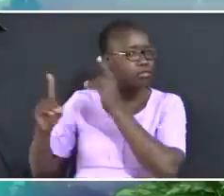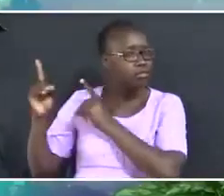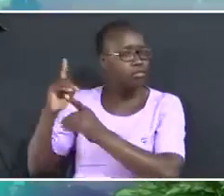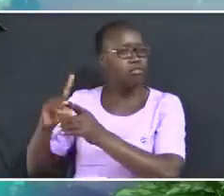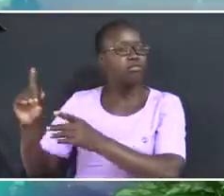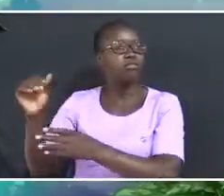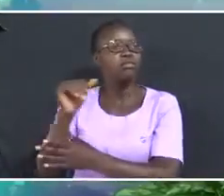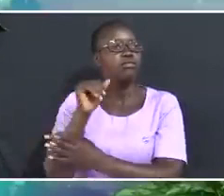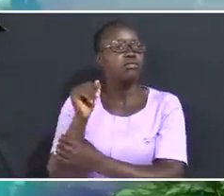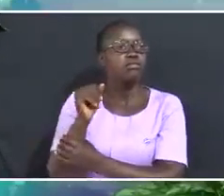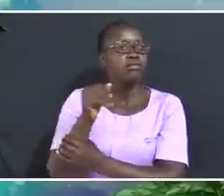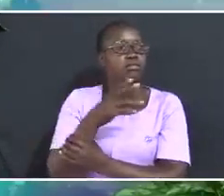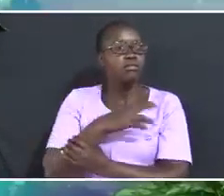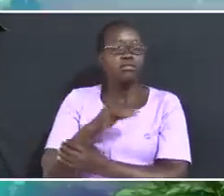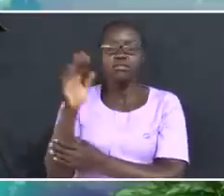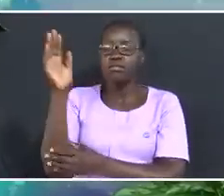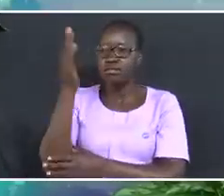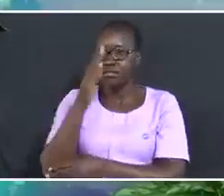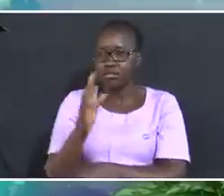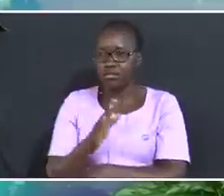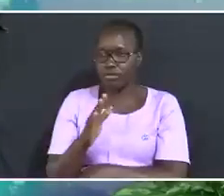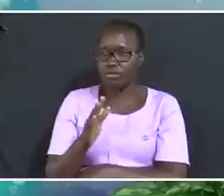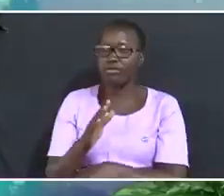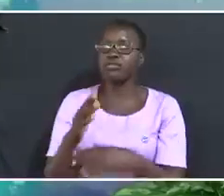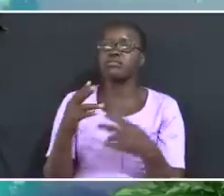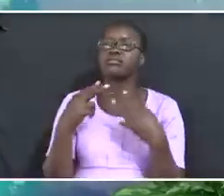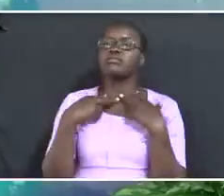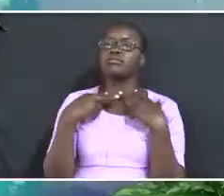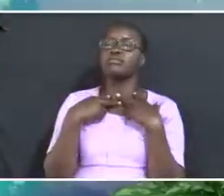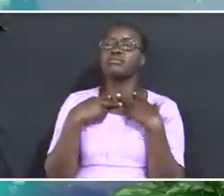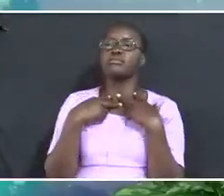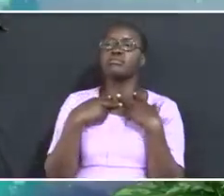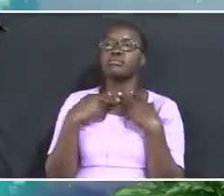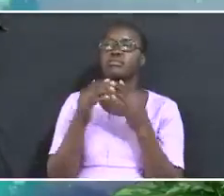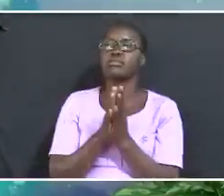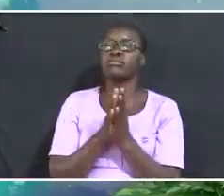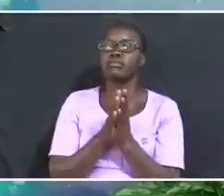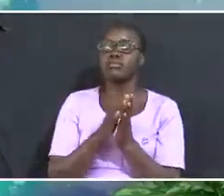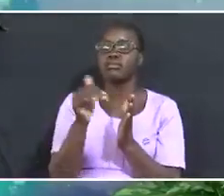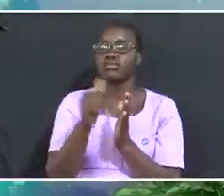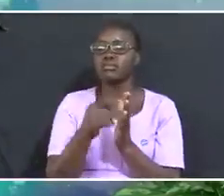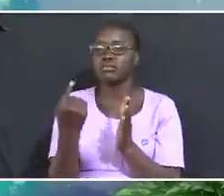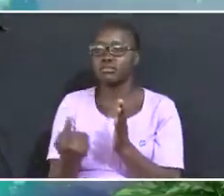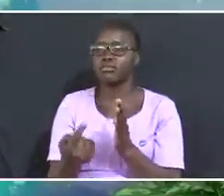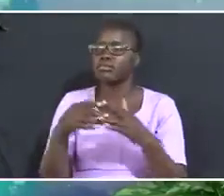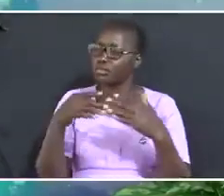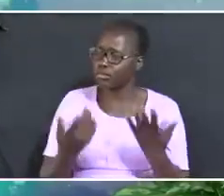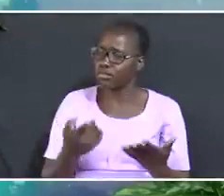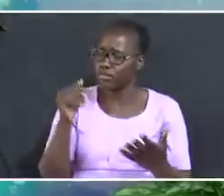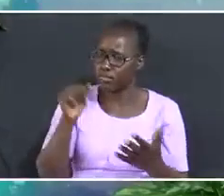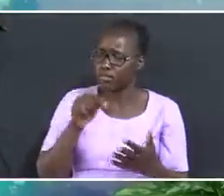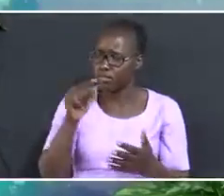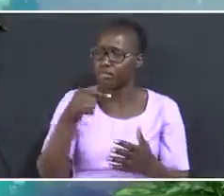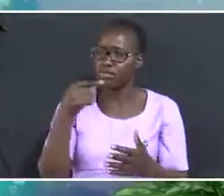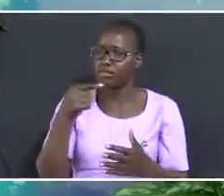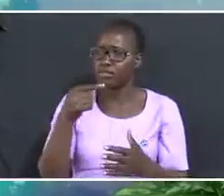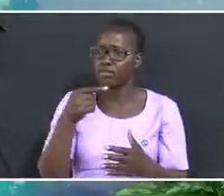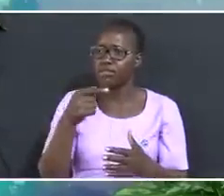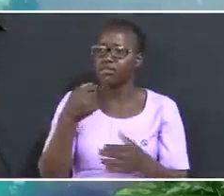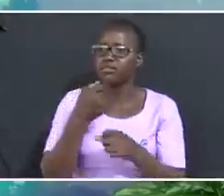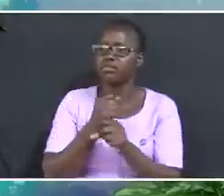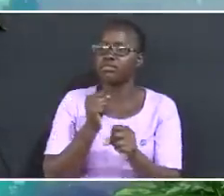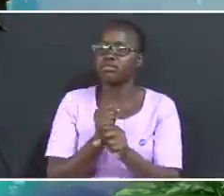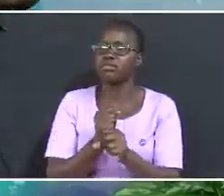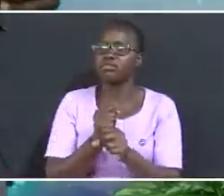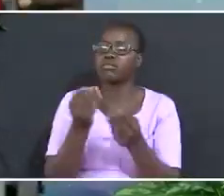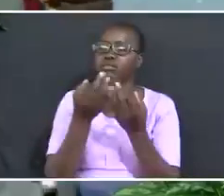descendants and have never been bondage to anyone. How can you say you will be made